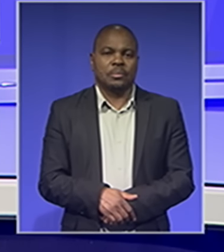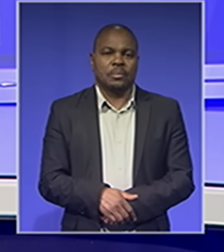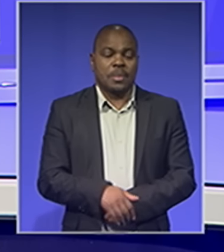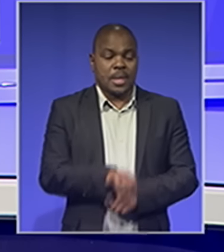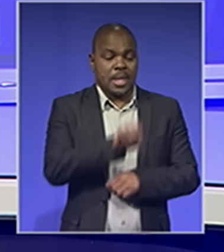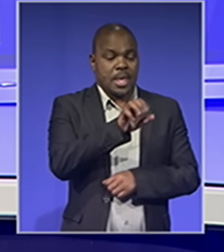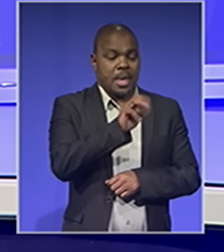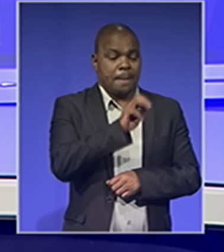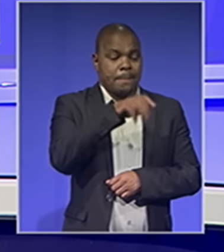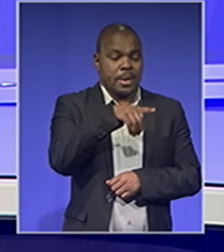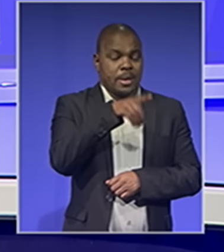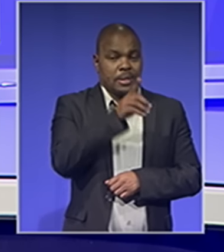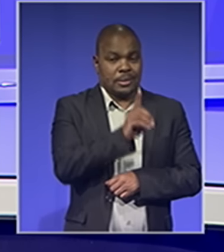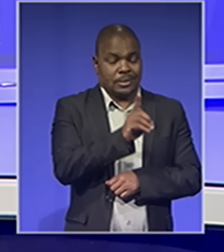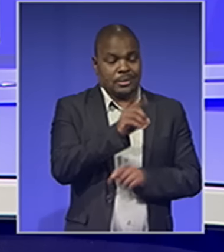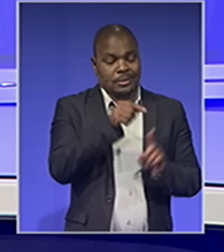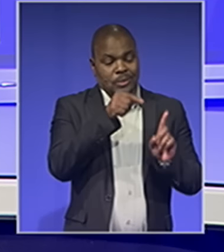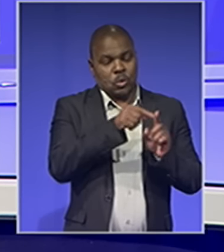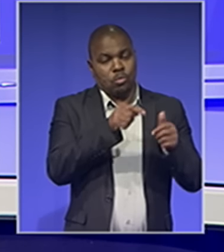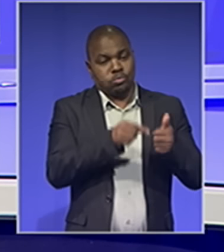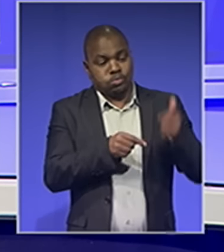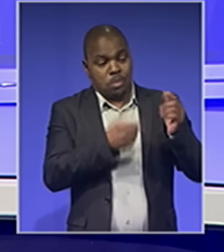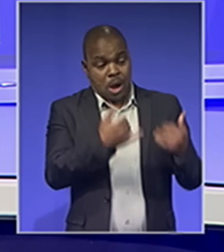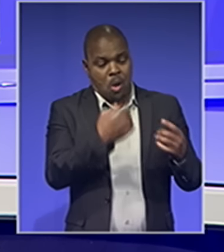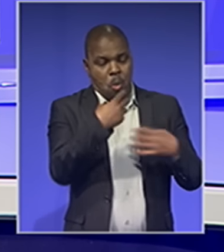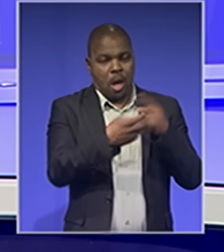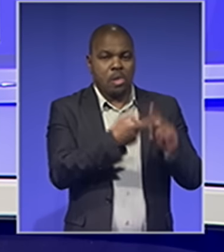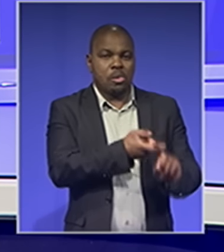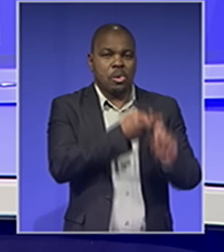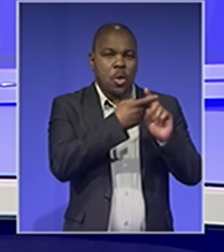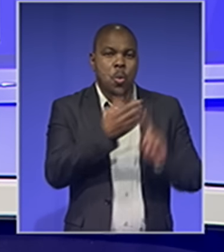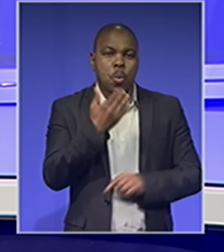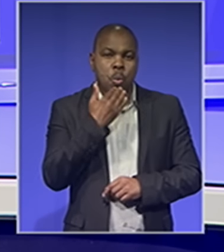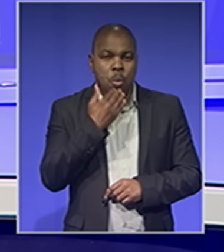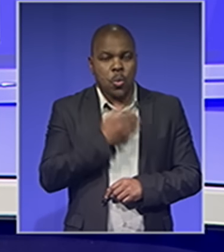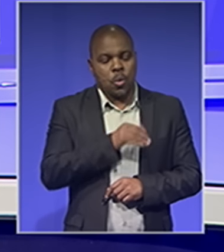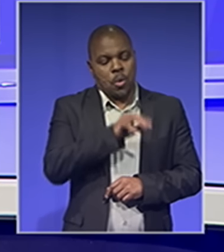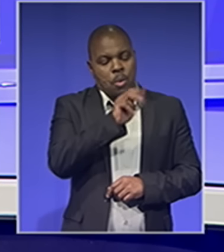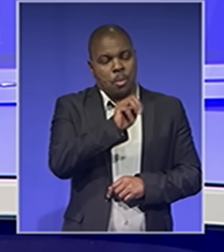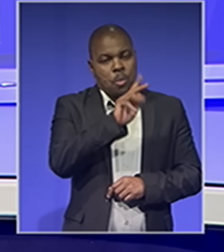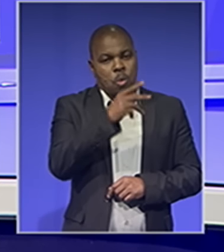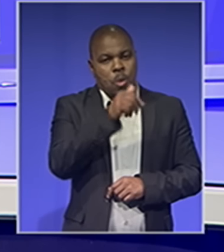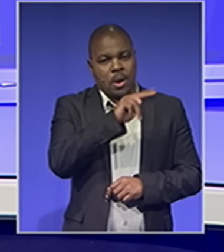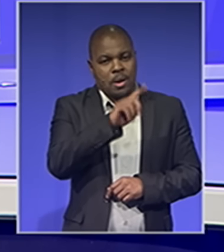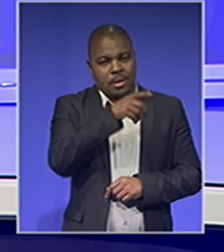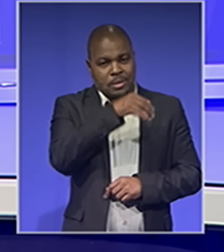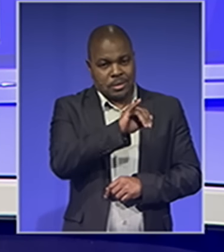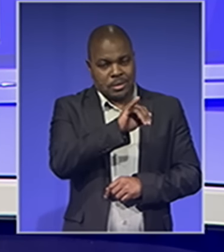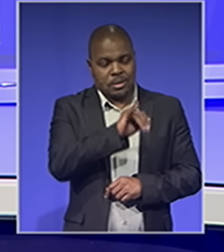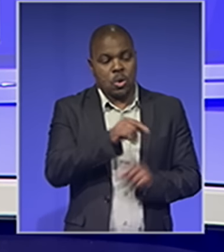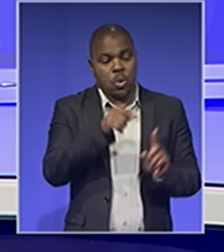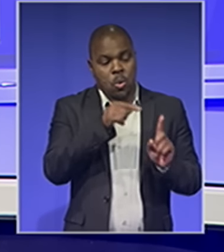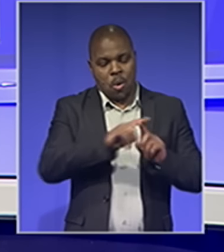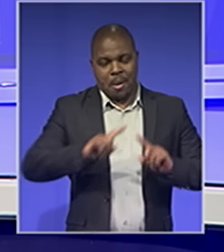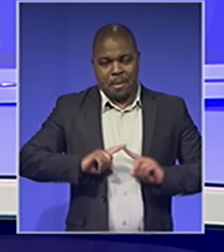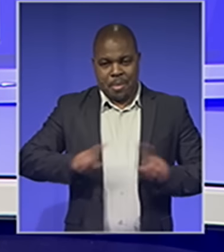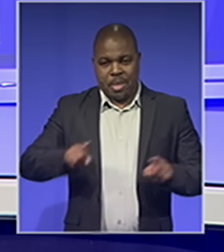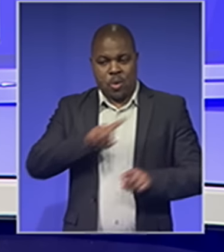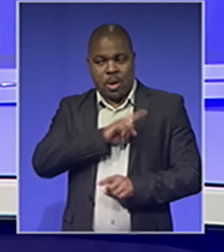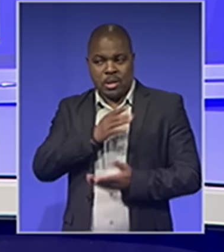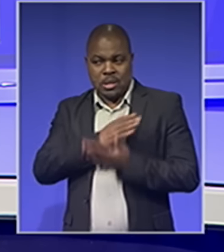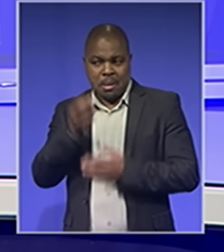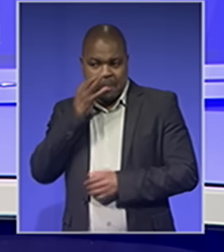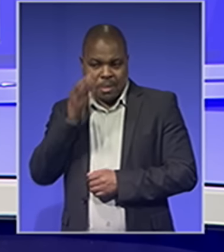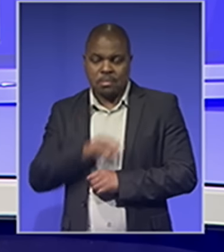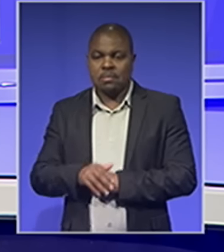Mookamedi wa EMPD yo a sekegilweng mokomišenara Julius Mkhwanazi o ganetse magatwe a gore o tsentse dipone tsa mapodisi